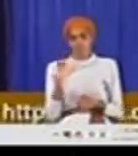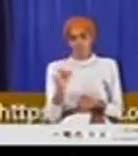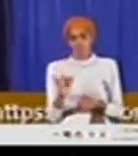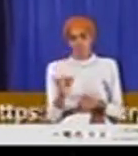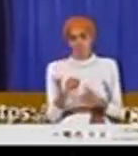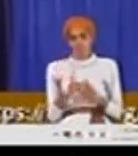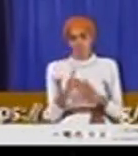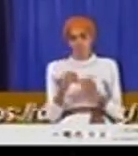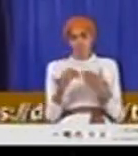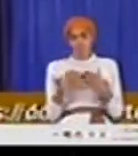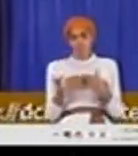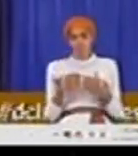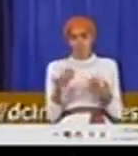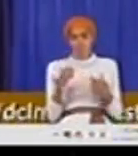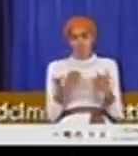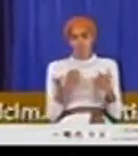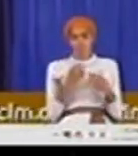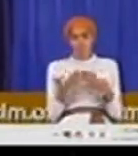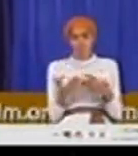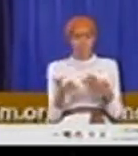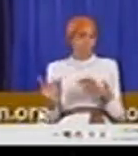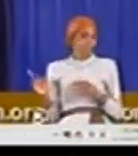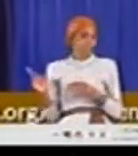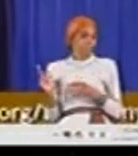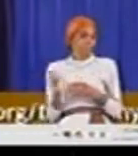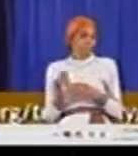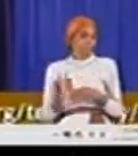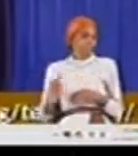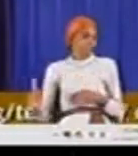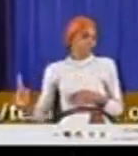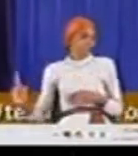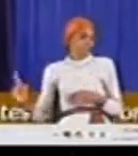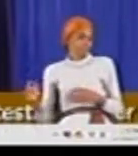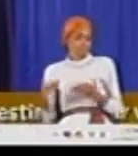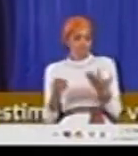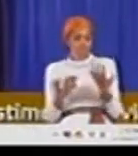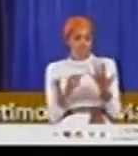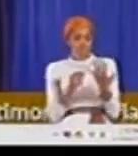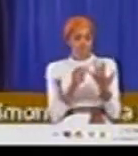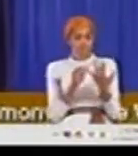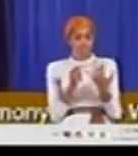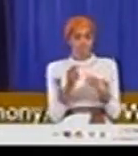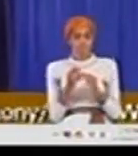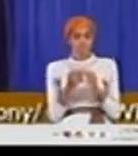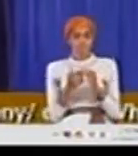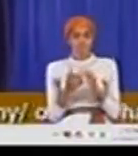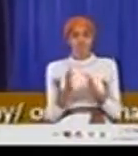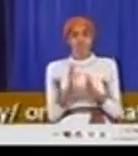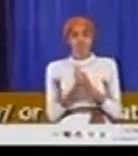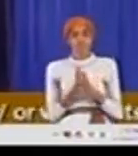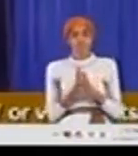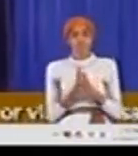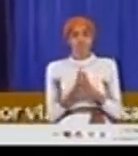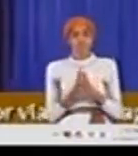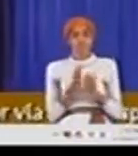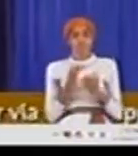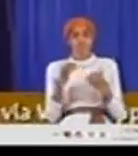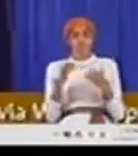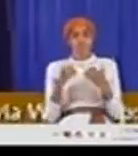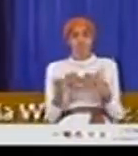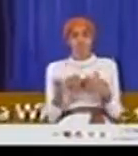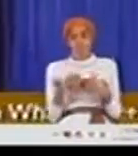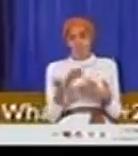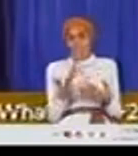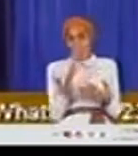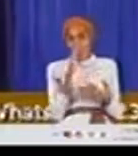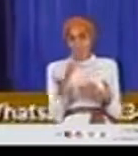past 1 month now, but at the prayer of the man of God, it was healed. And also, she had been having back pain, severe